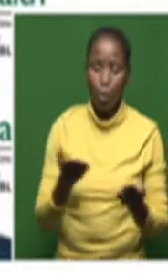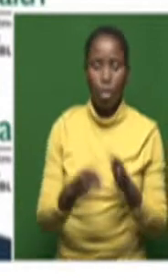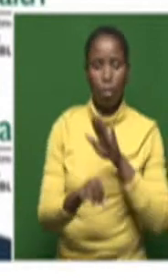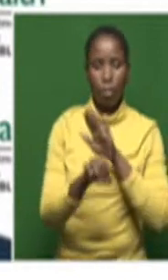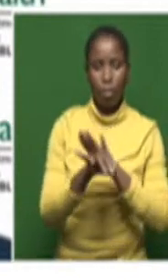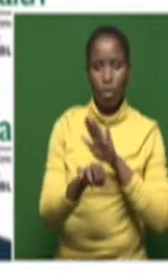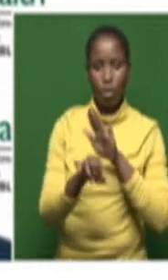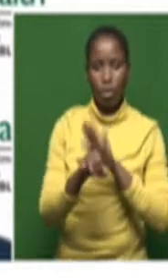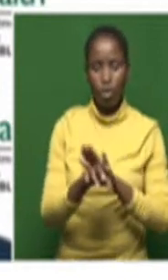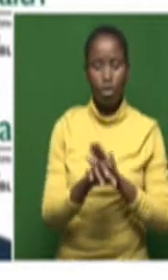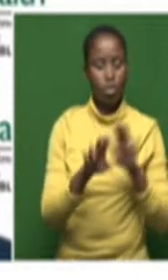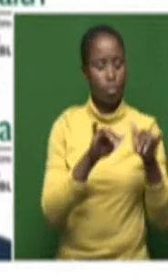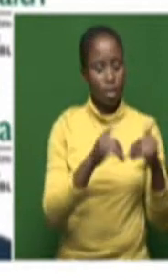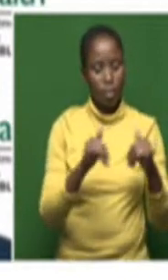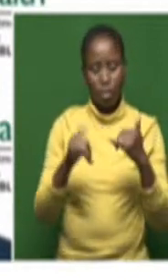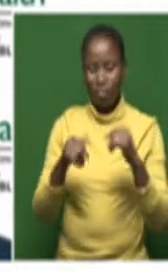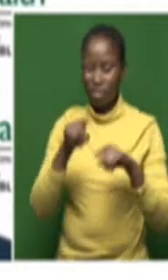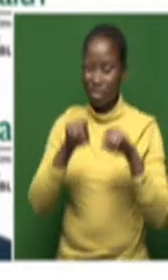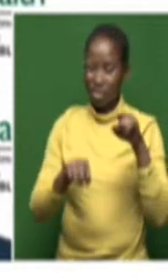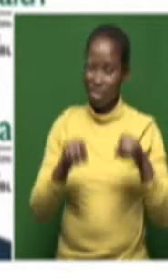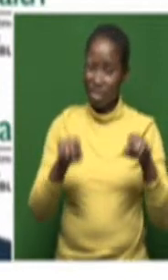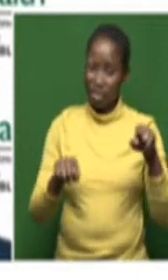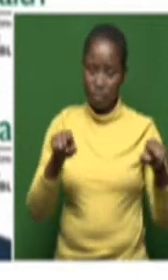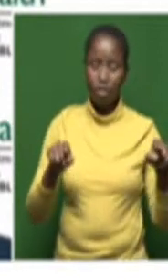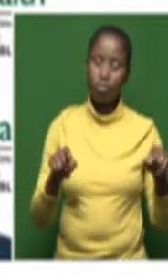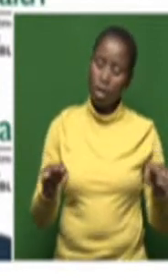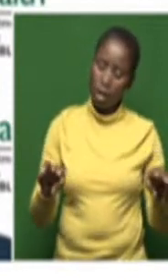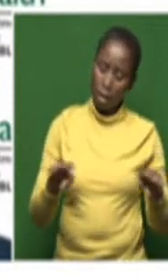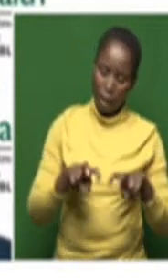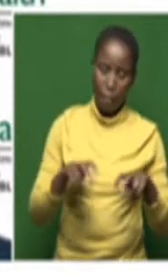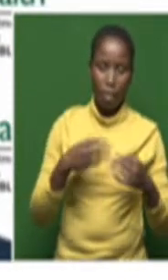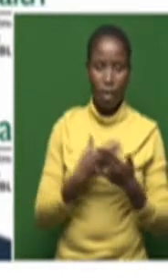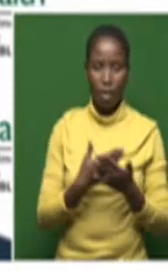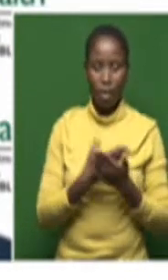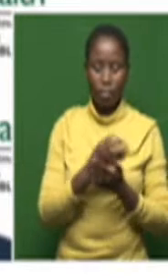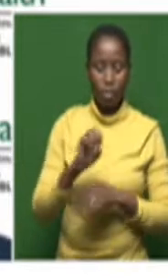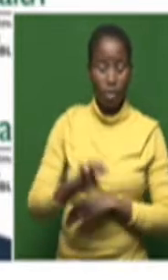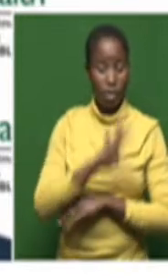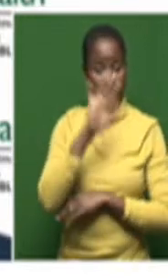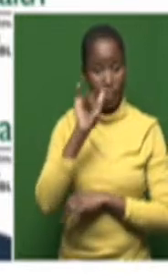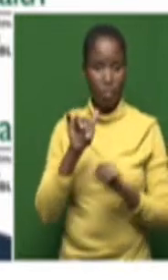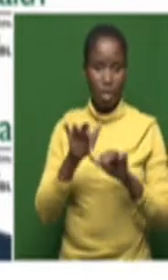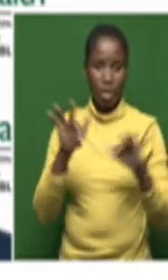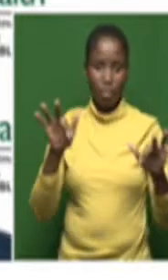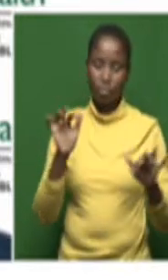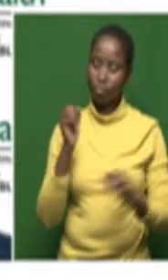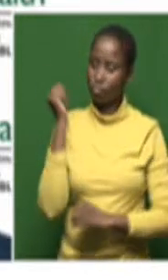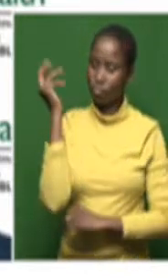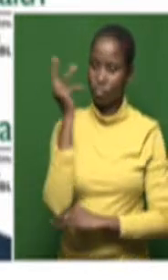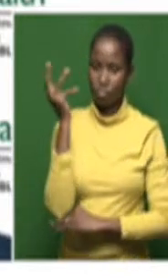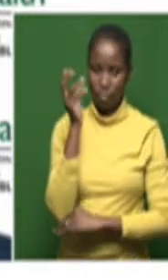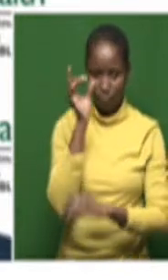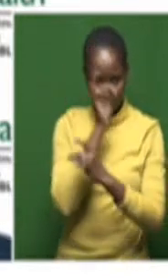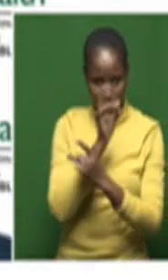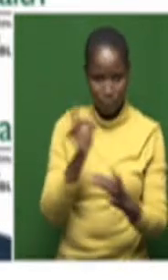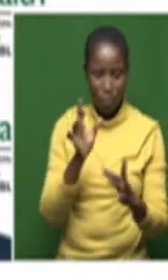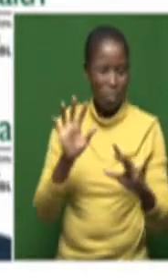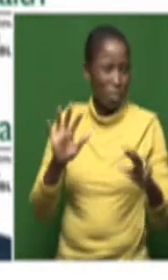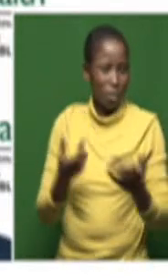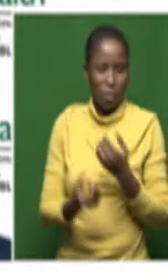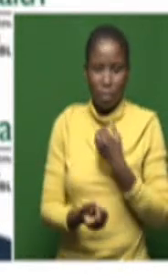this opportunity for us to brief South Africans on the progress and challenges in our battle